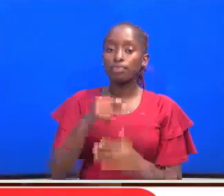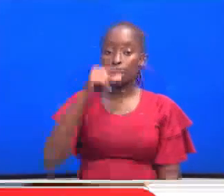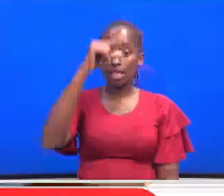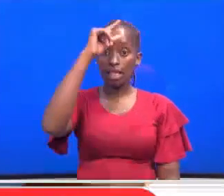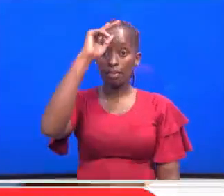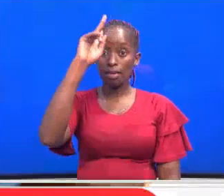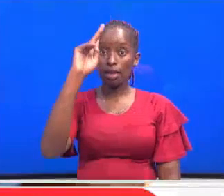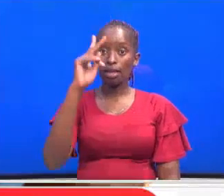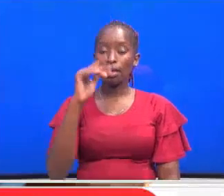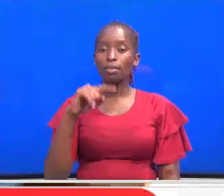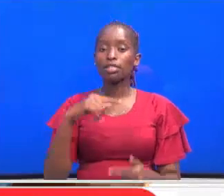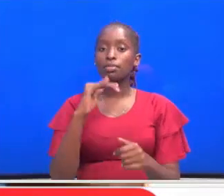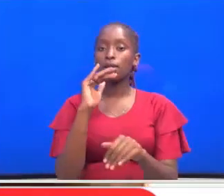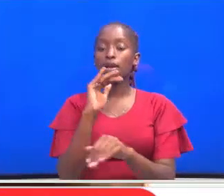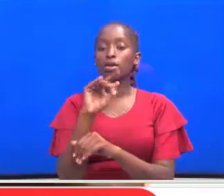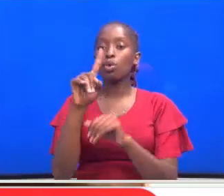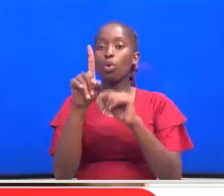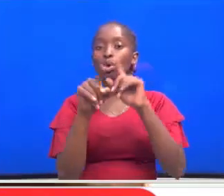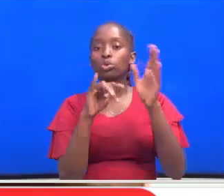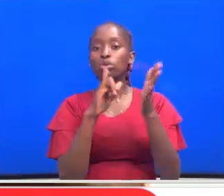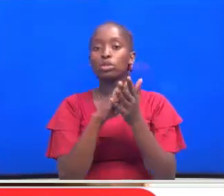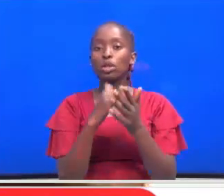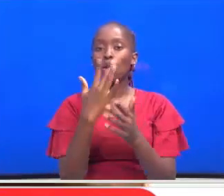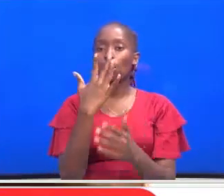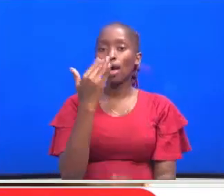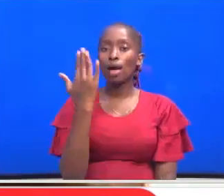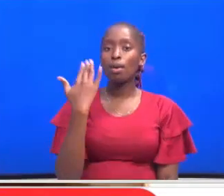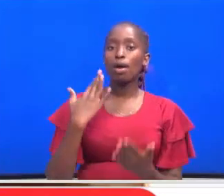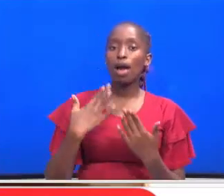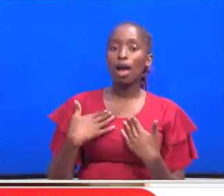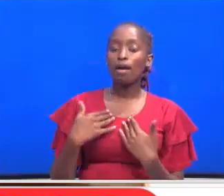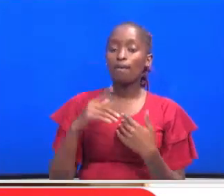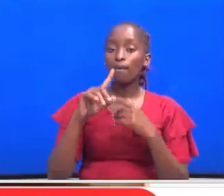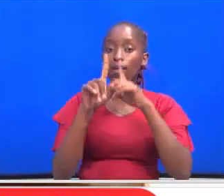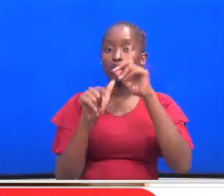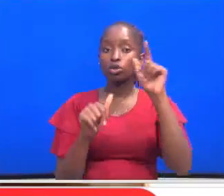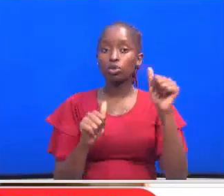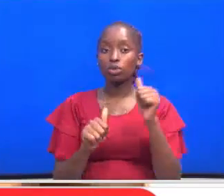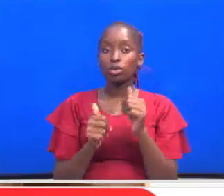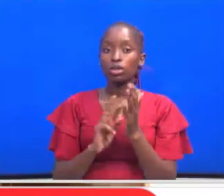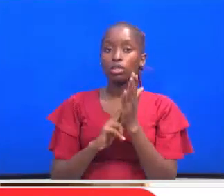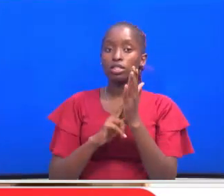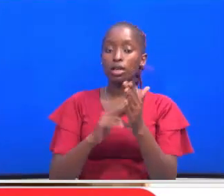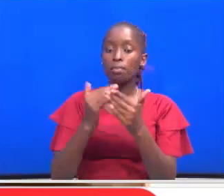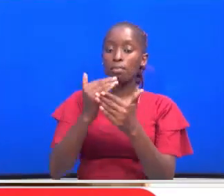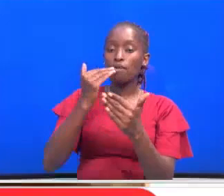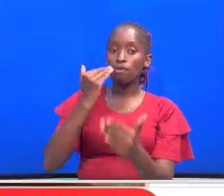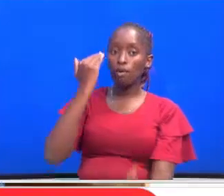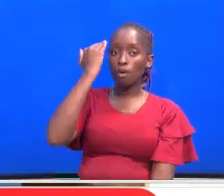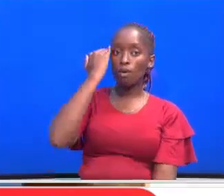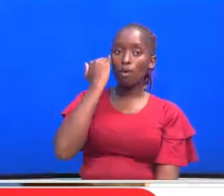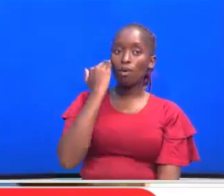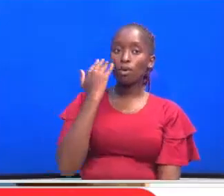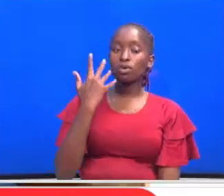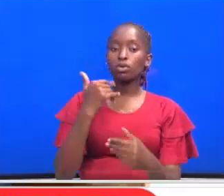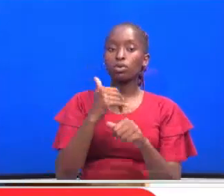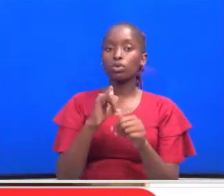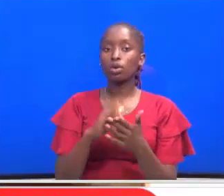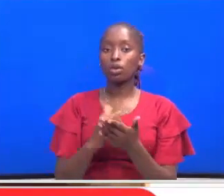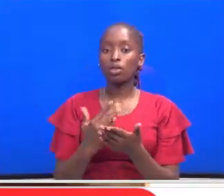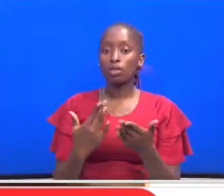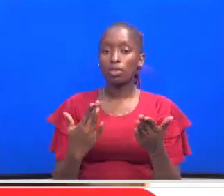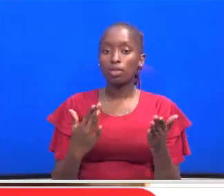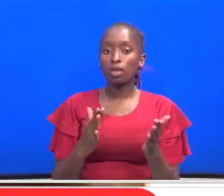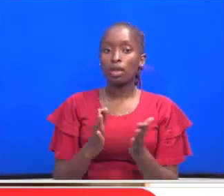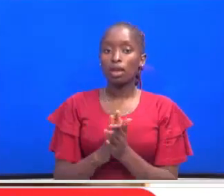the question because initially there were several people that had been presented before court. Some of them, I think even the current central bank governor, Kamau